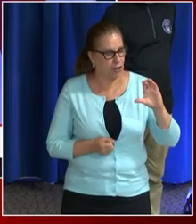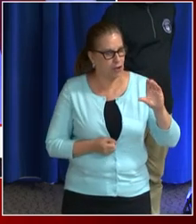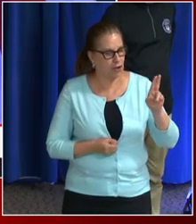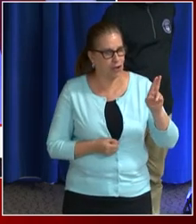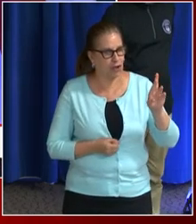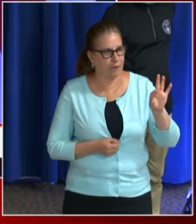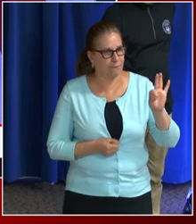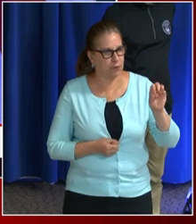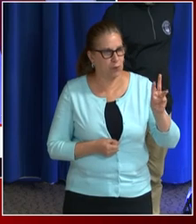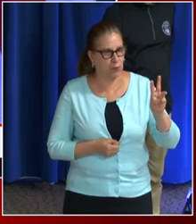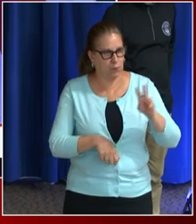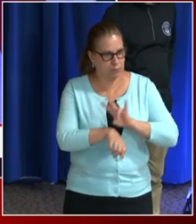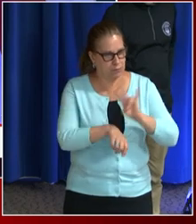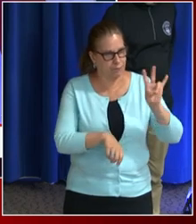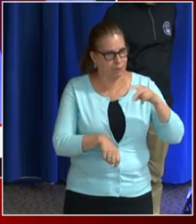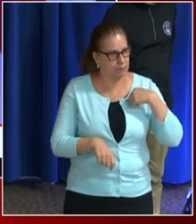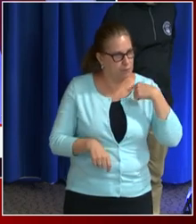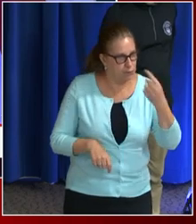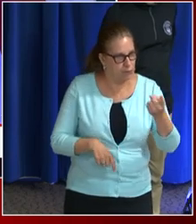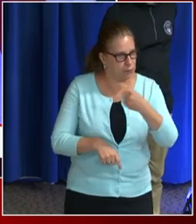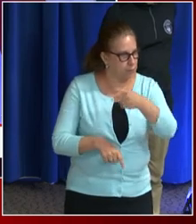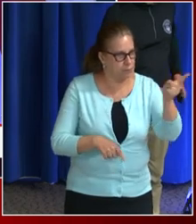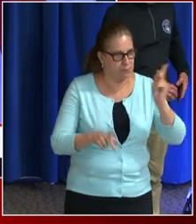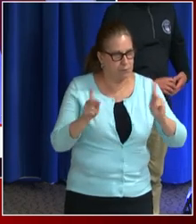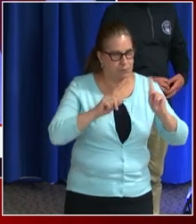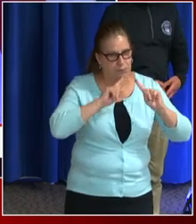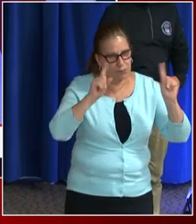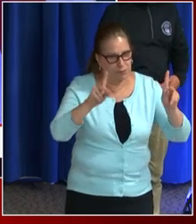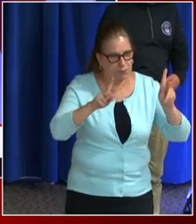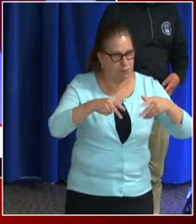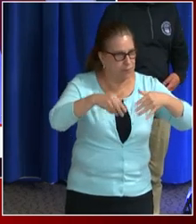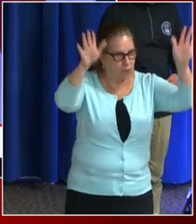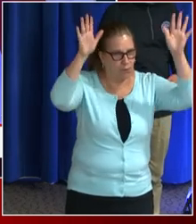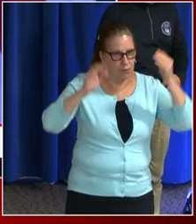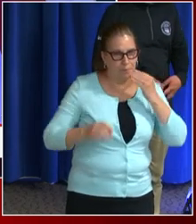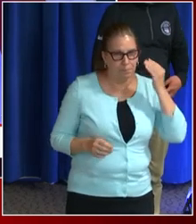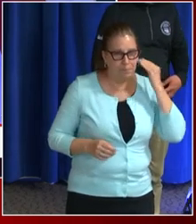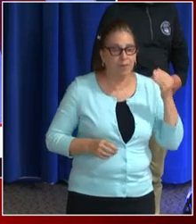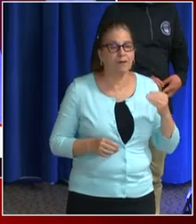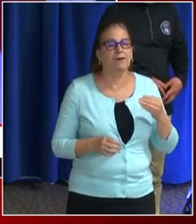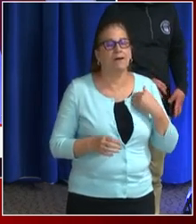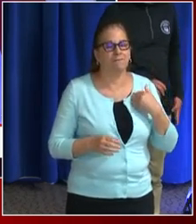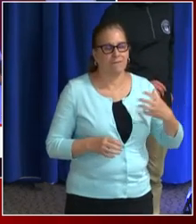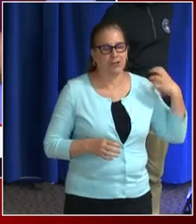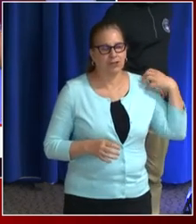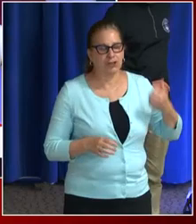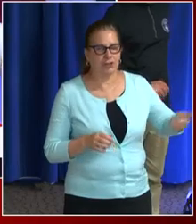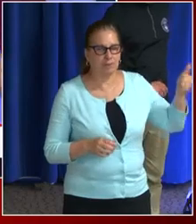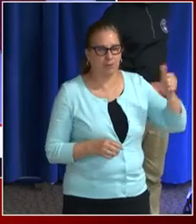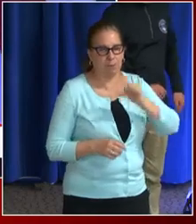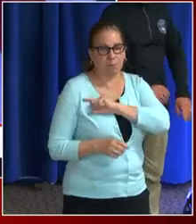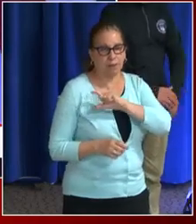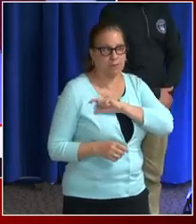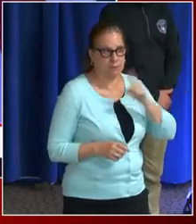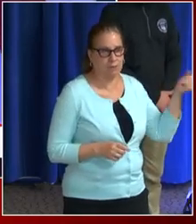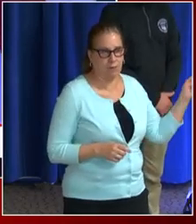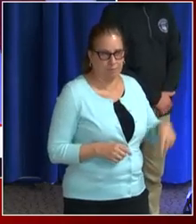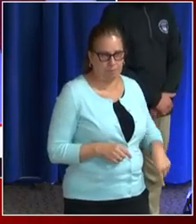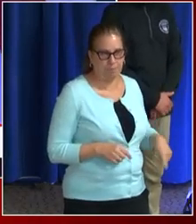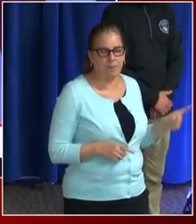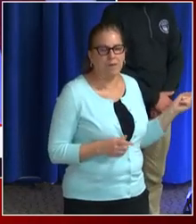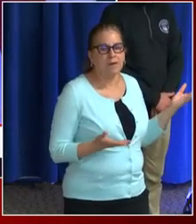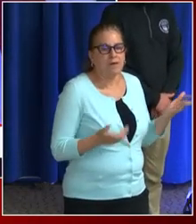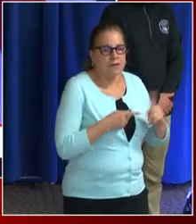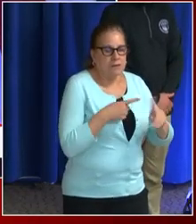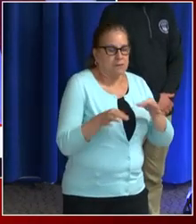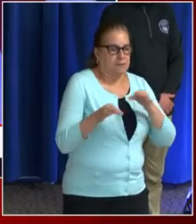ask the Chief of Police, Peter Newsham, to come up and describe our response last night, and